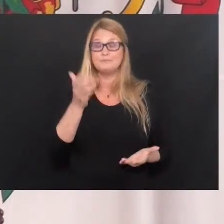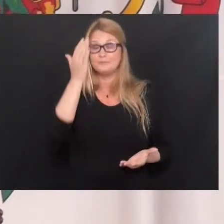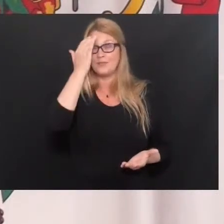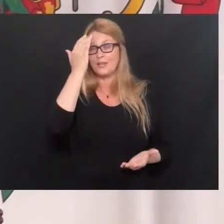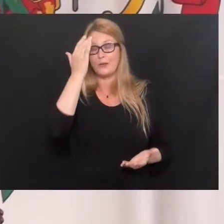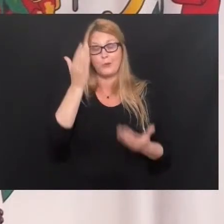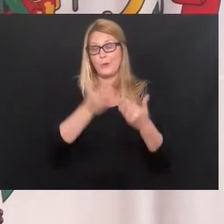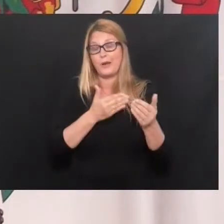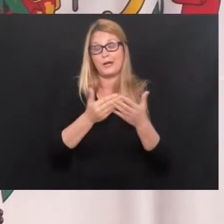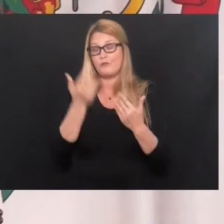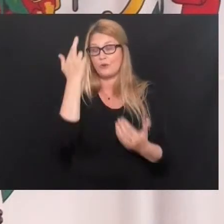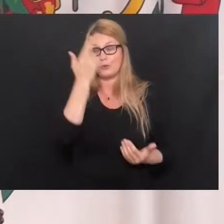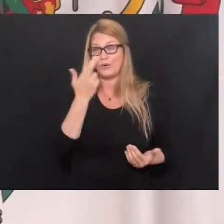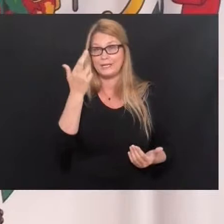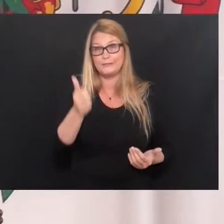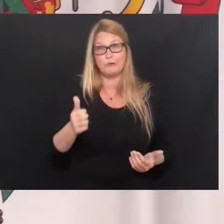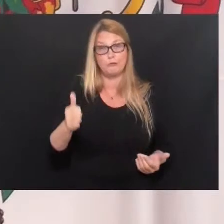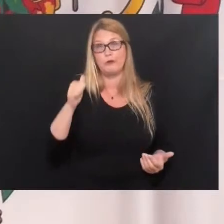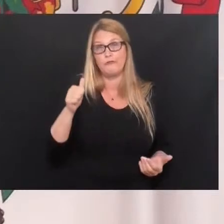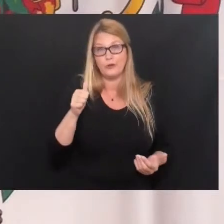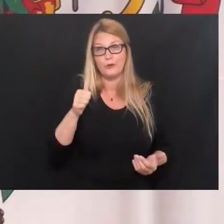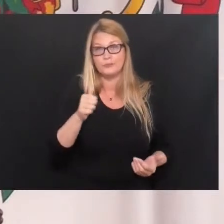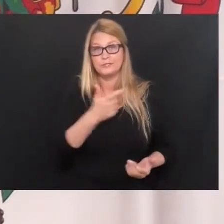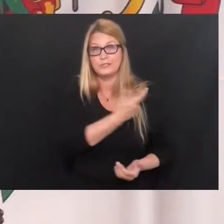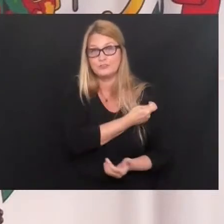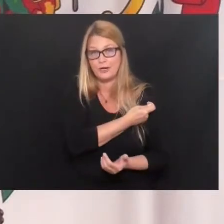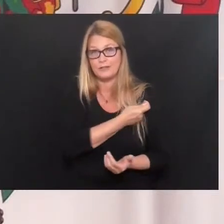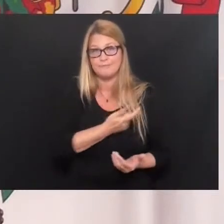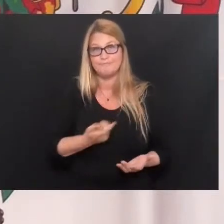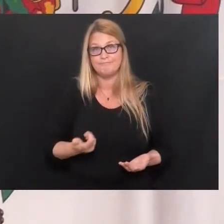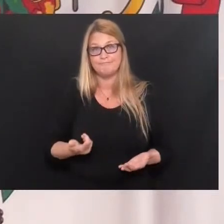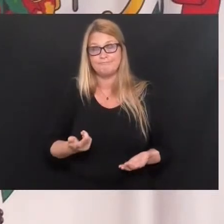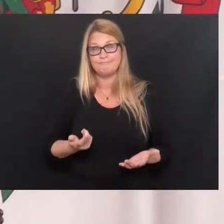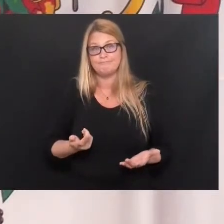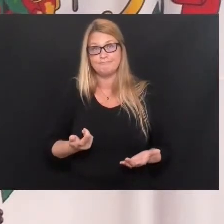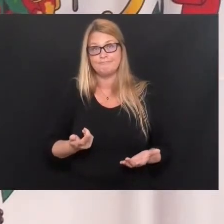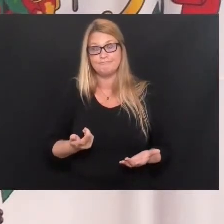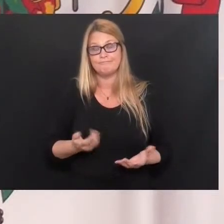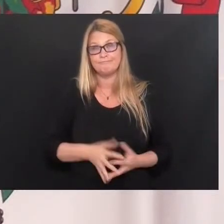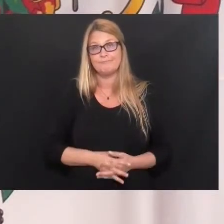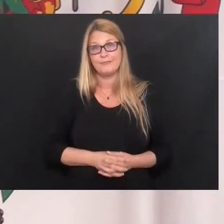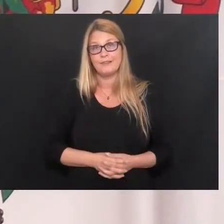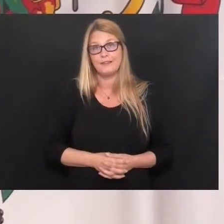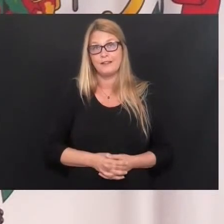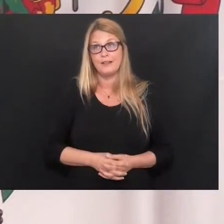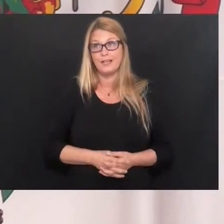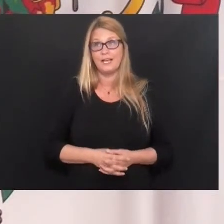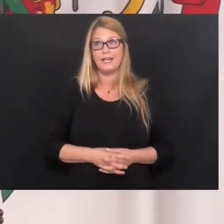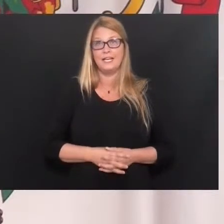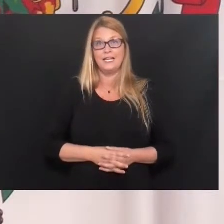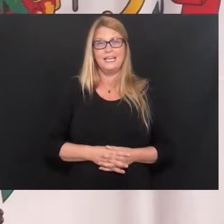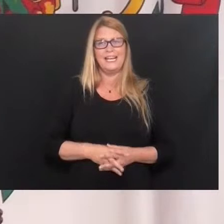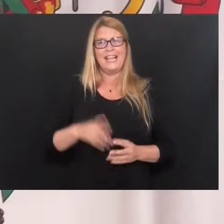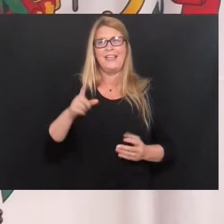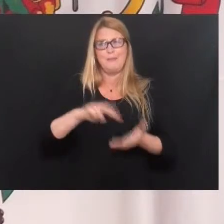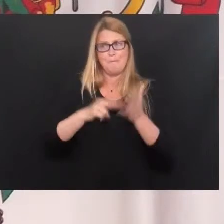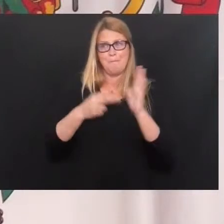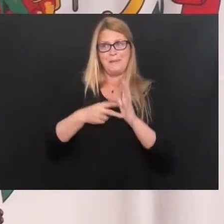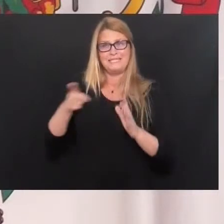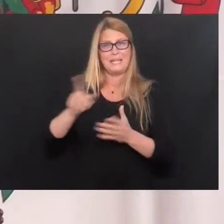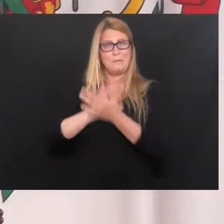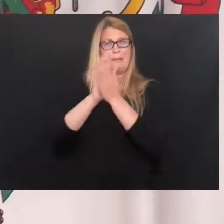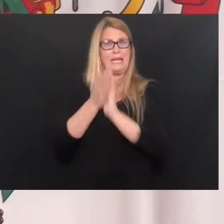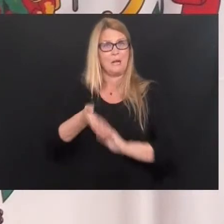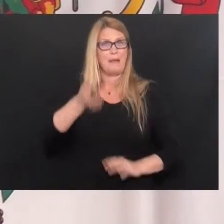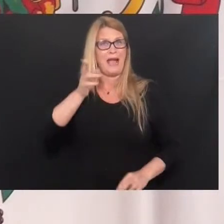for whatever the reason saying no, I'm not doing that, and because they run such a risk, it's